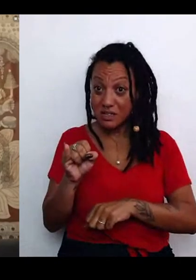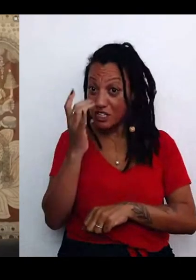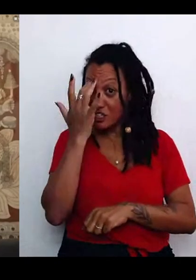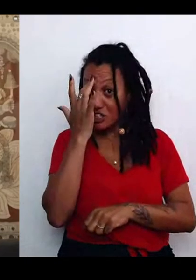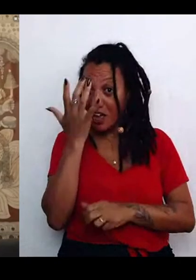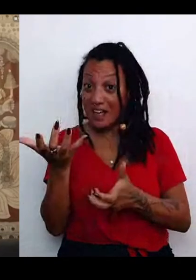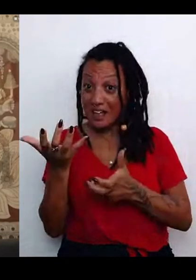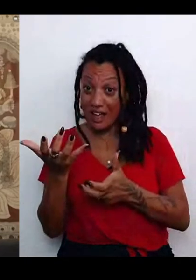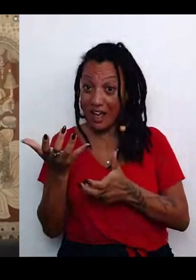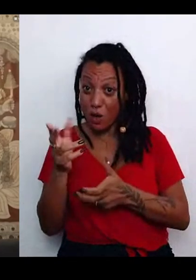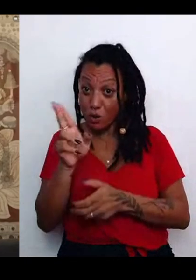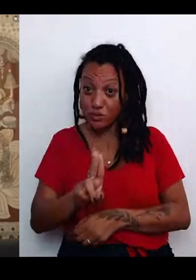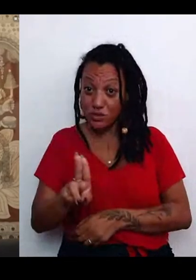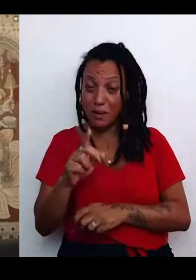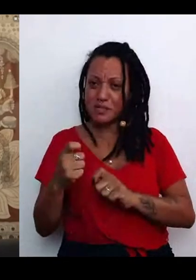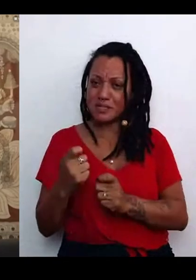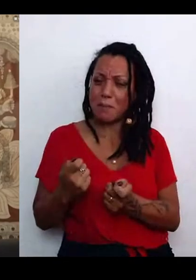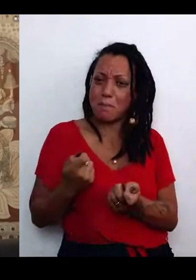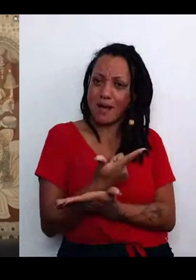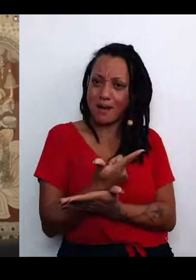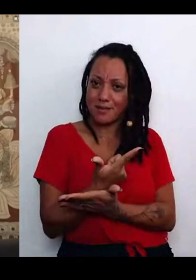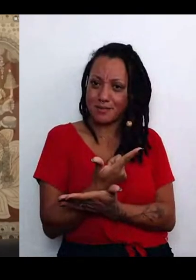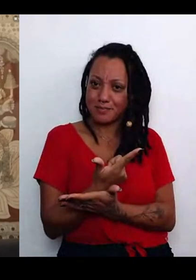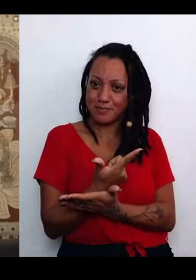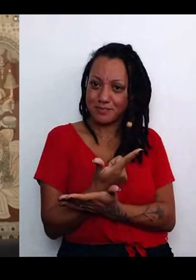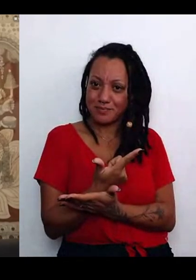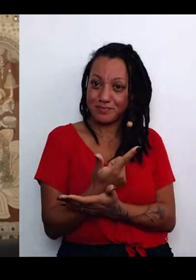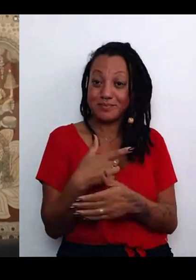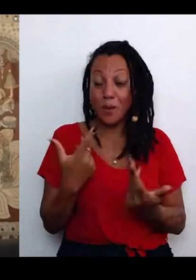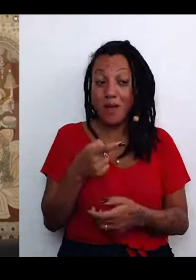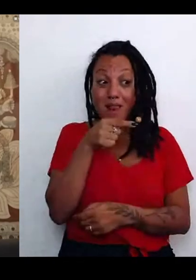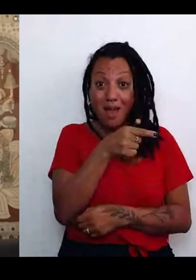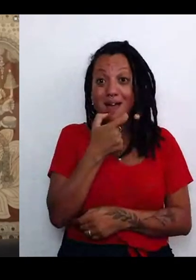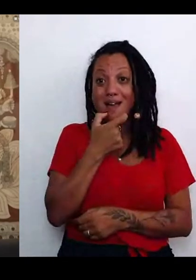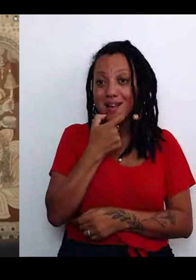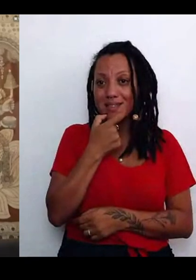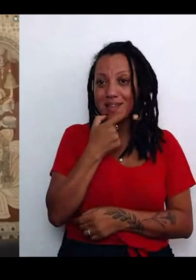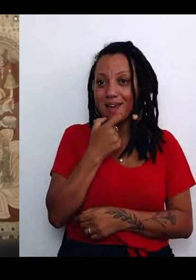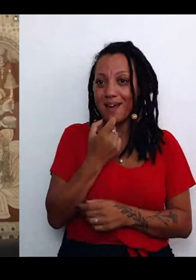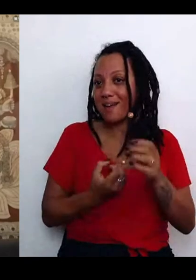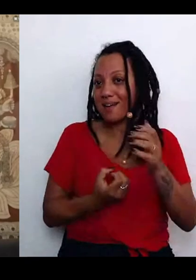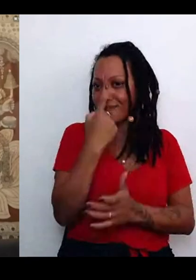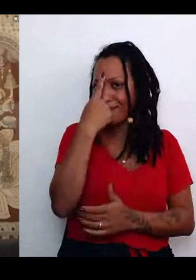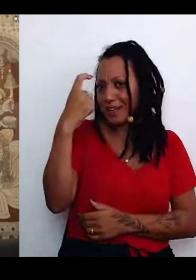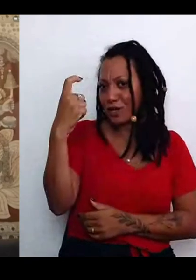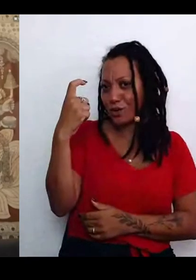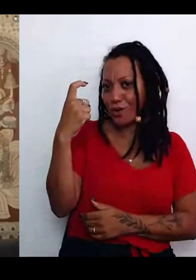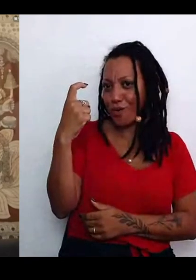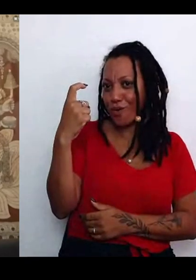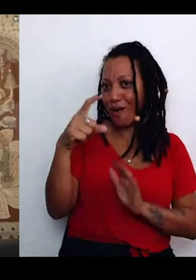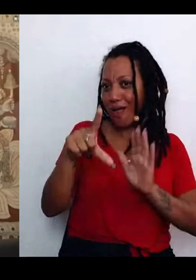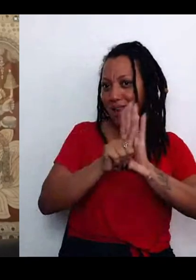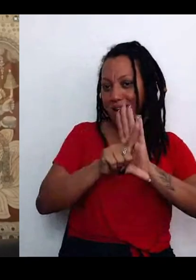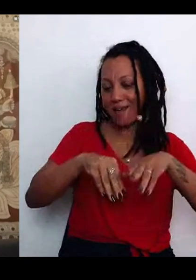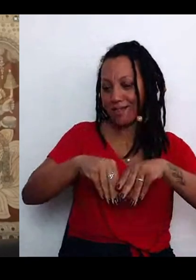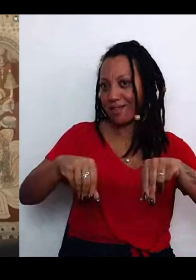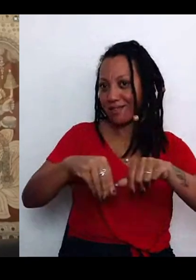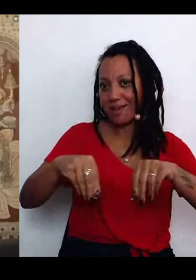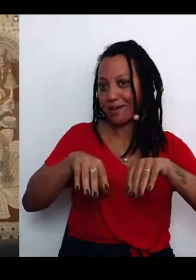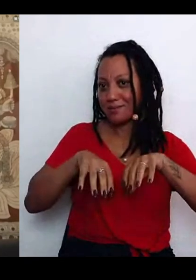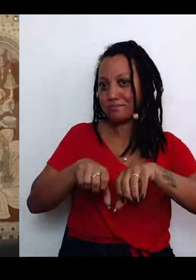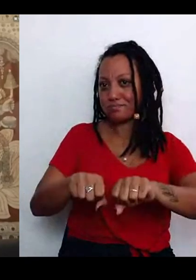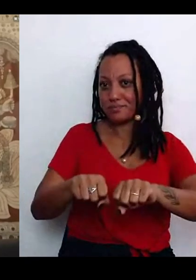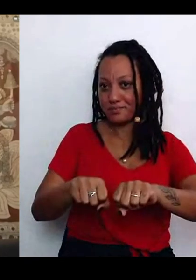where eventually when they created landlords zamidari very much like the Brazilian uh you know concentration of land ownership